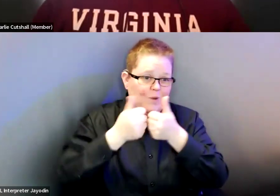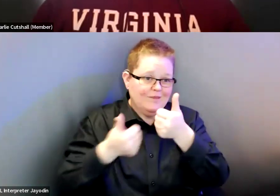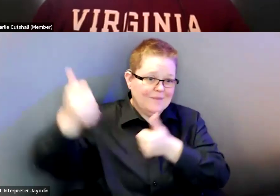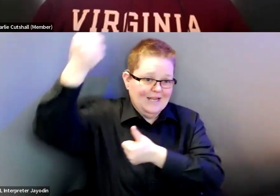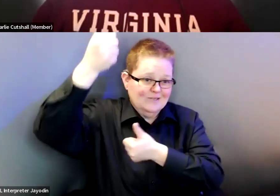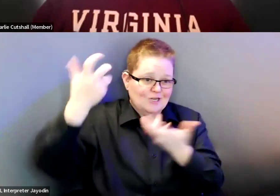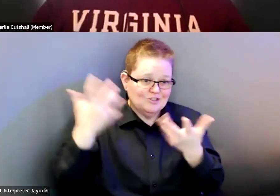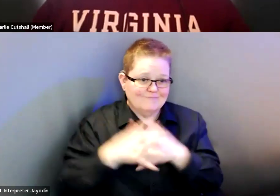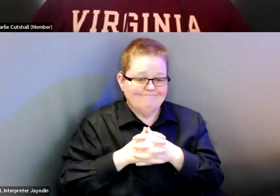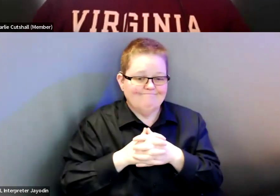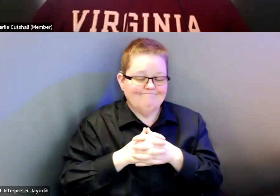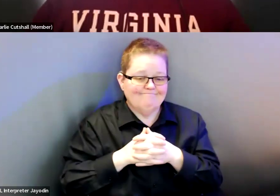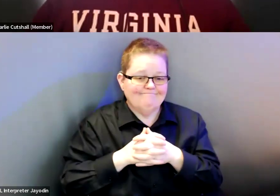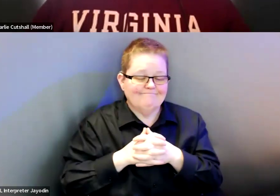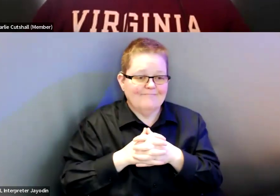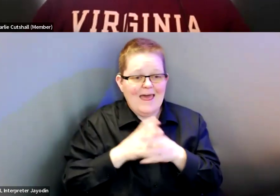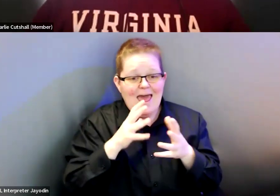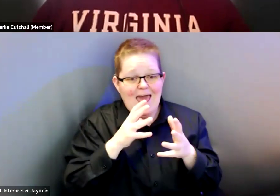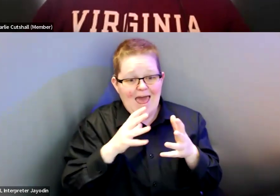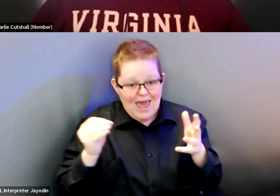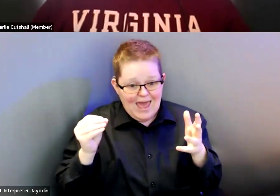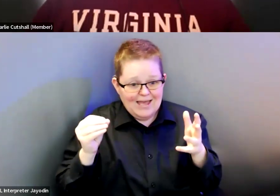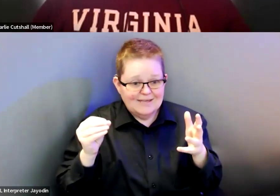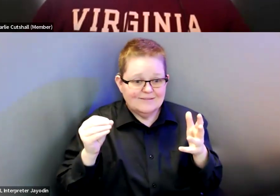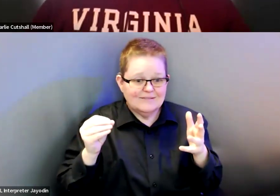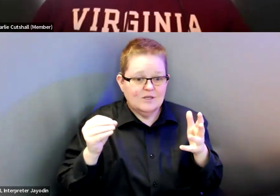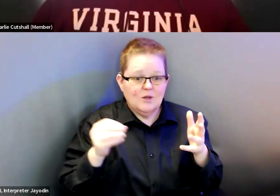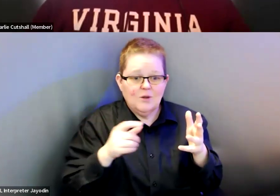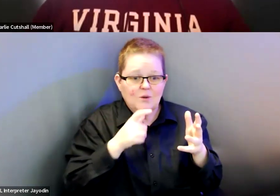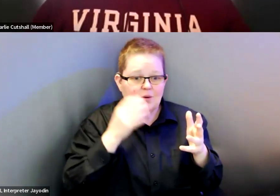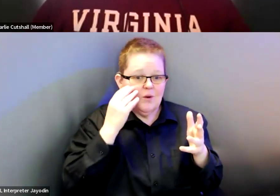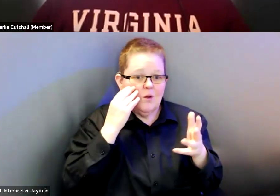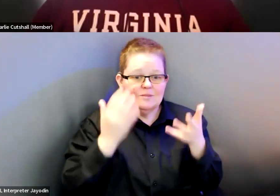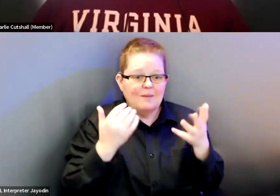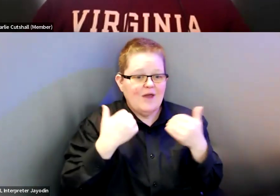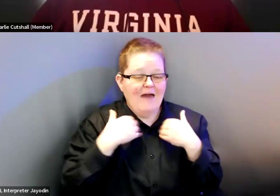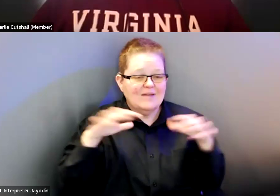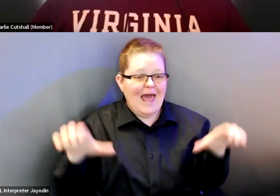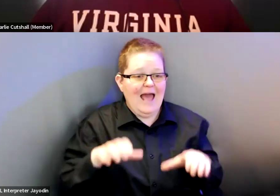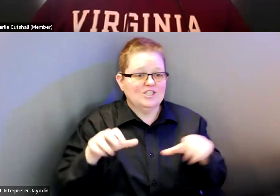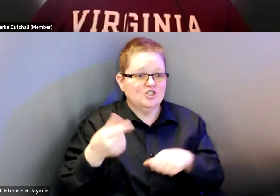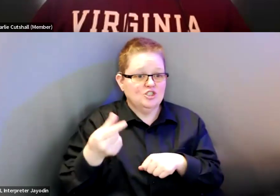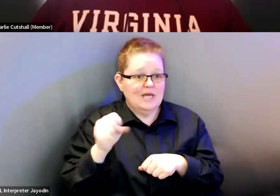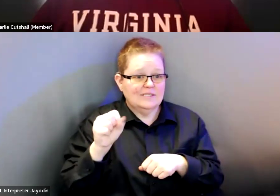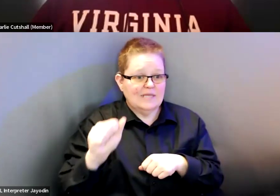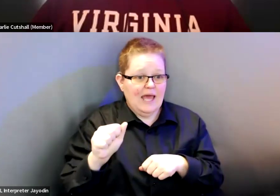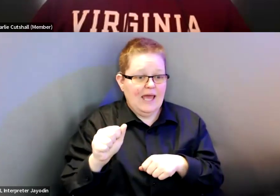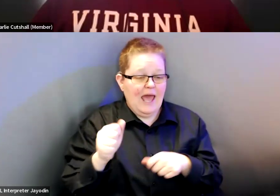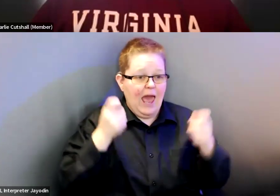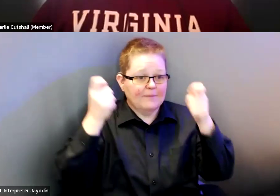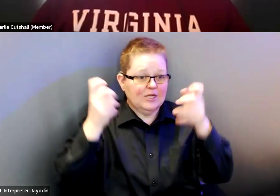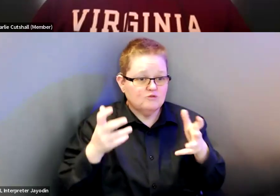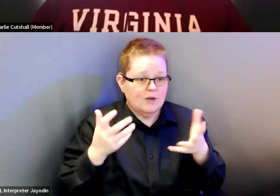And who knows if we'll have, if we have an acting GSA administrator and not an actual GSA administrator, we may not have